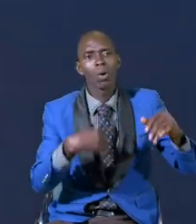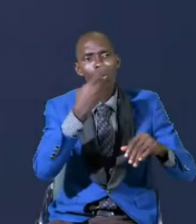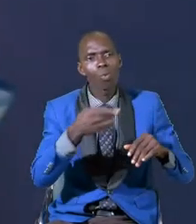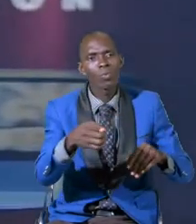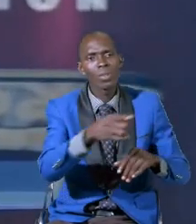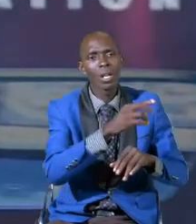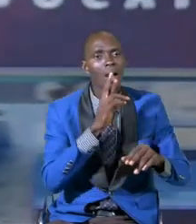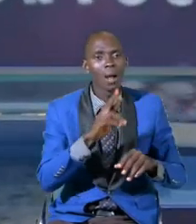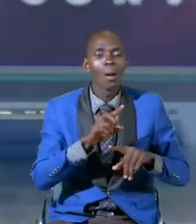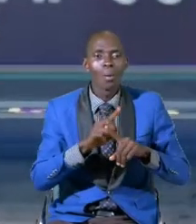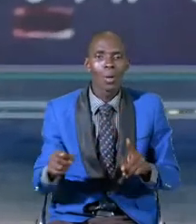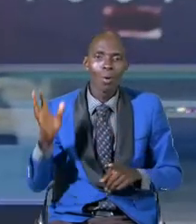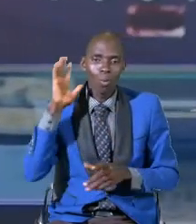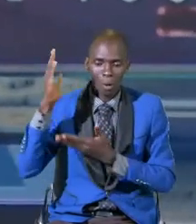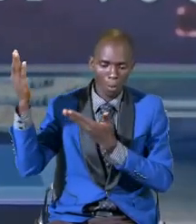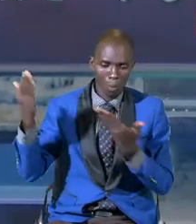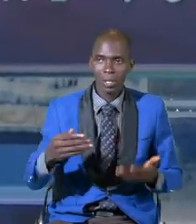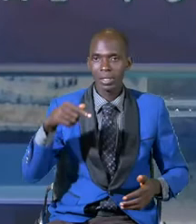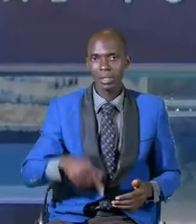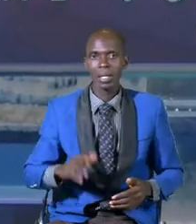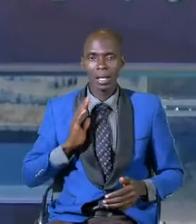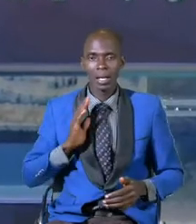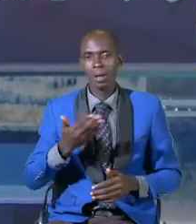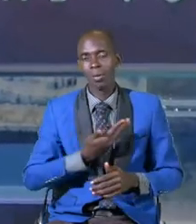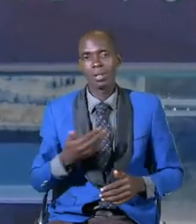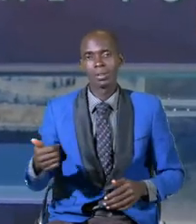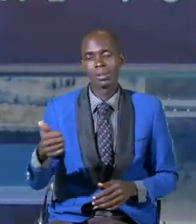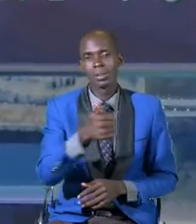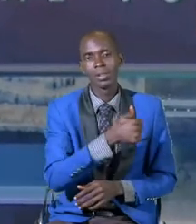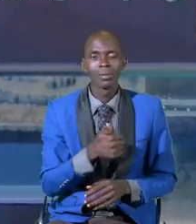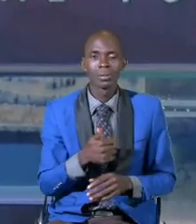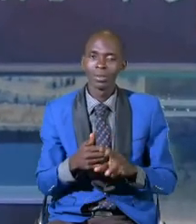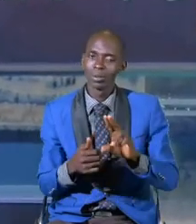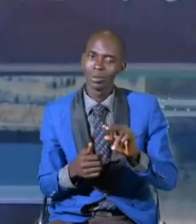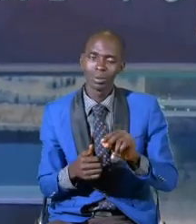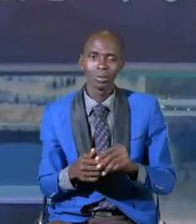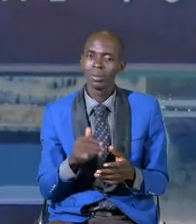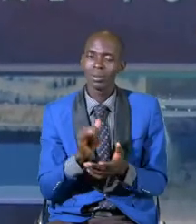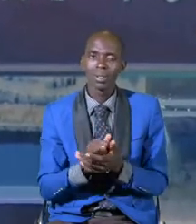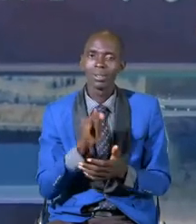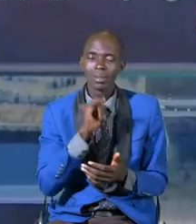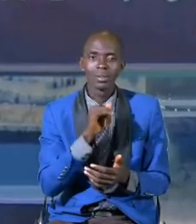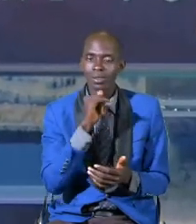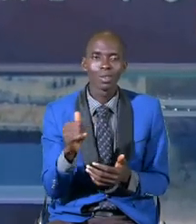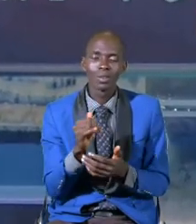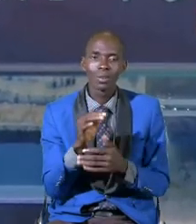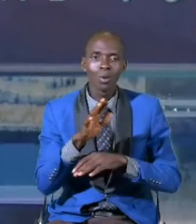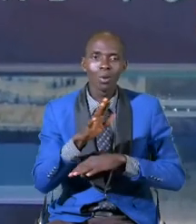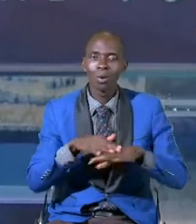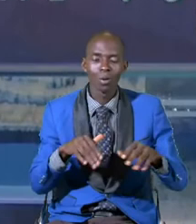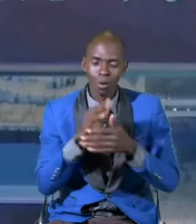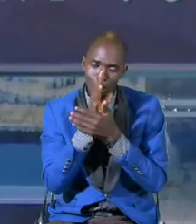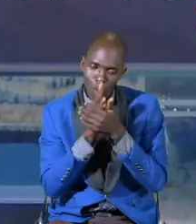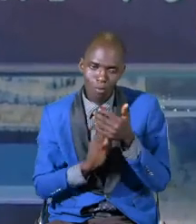down ourselves beyond measure. Come up. That's not humility. That one